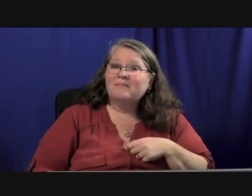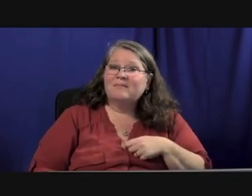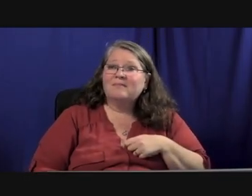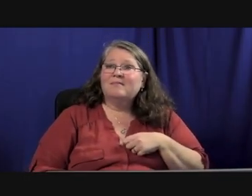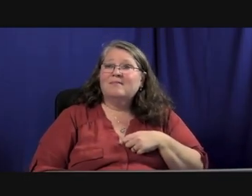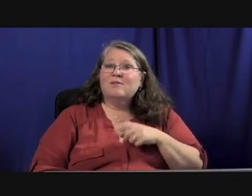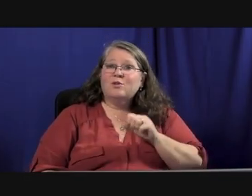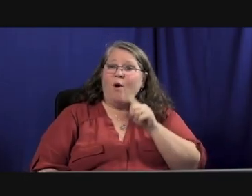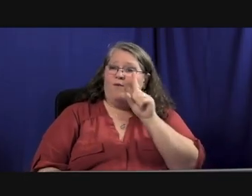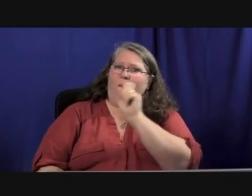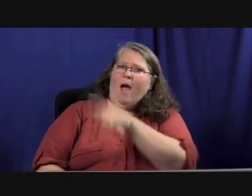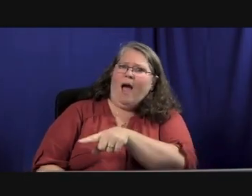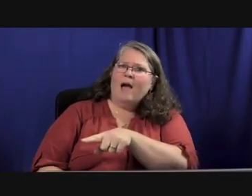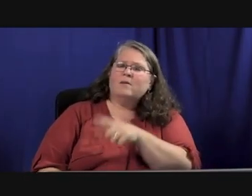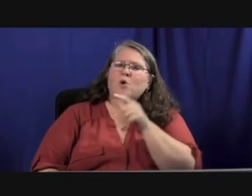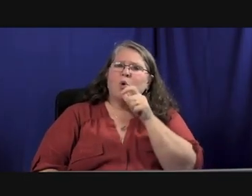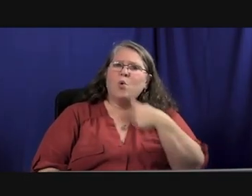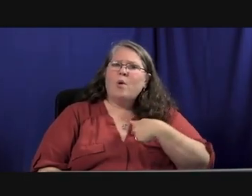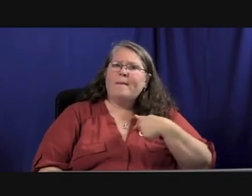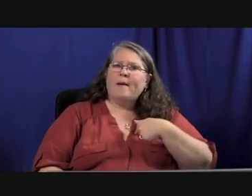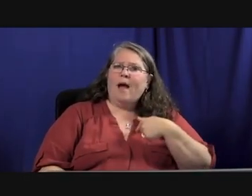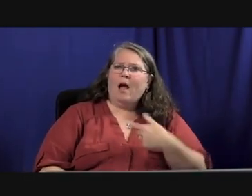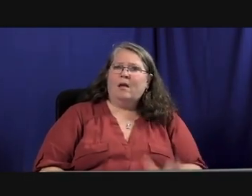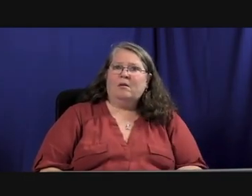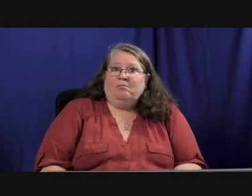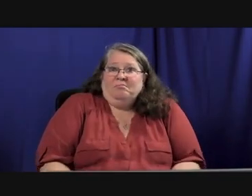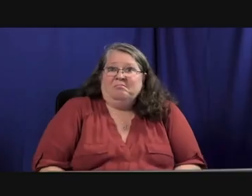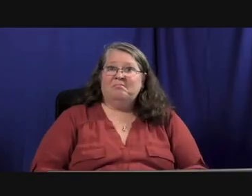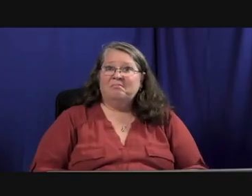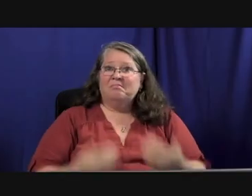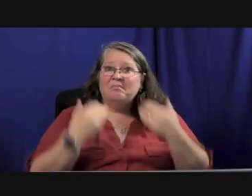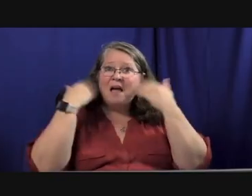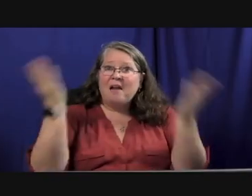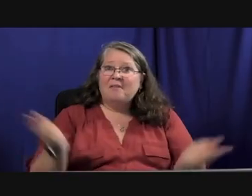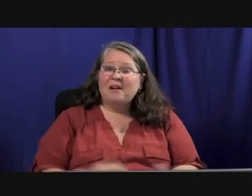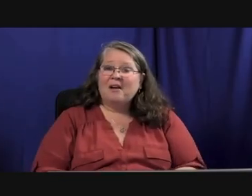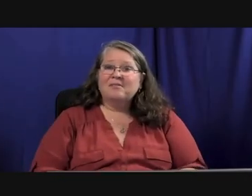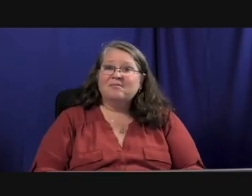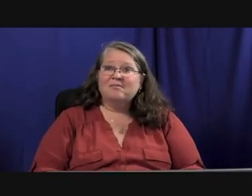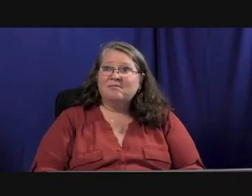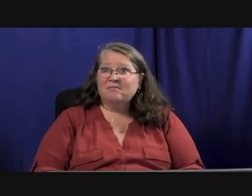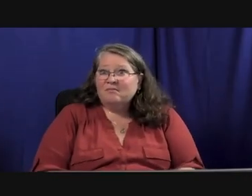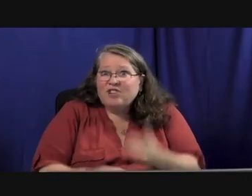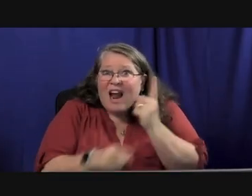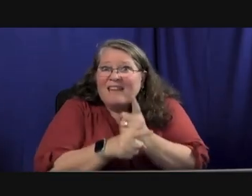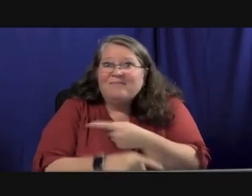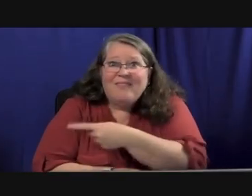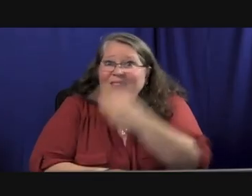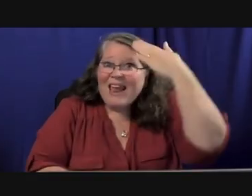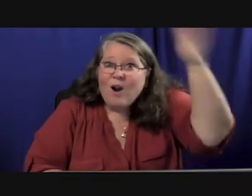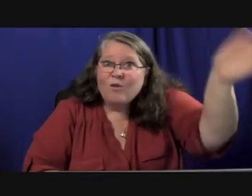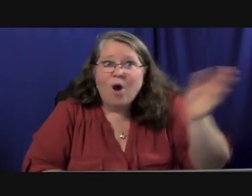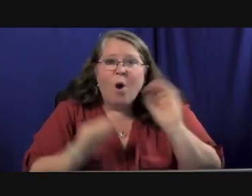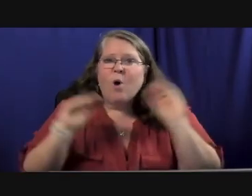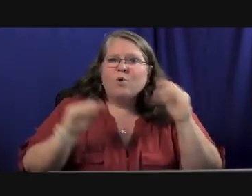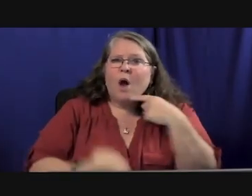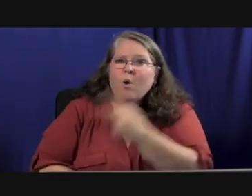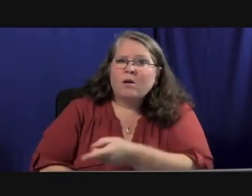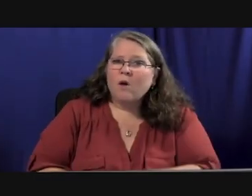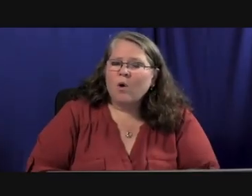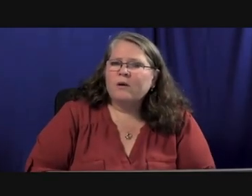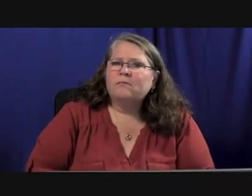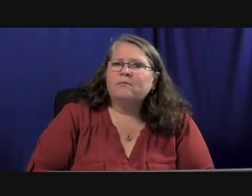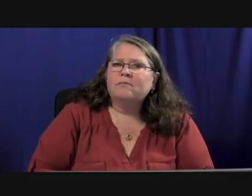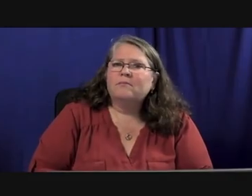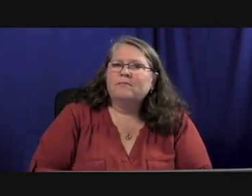They'll inform the caregiver as far as when it comes to different questions and asking names and whatnot. And the individual will say, I don't know